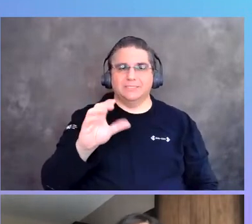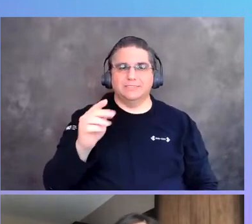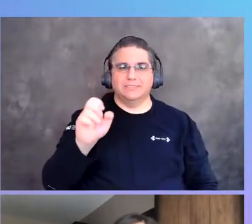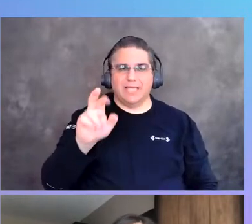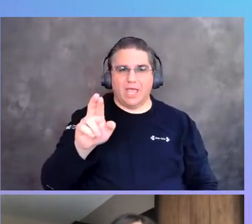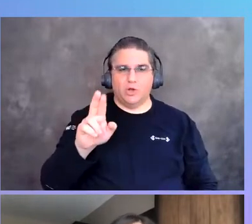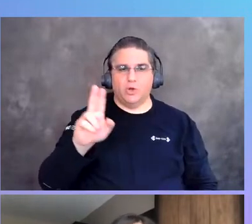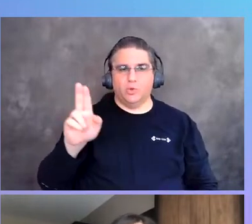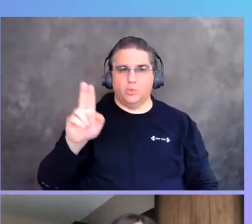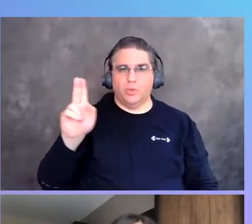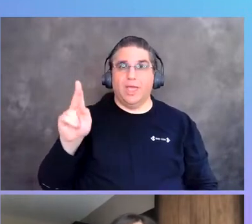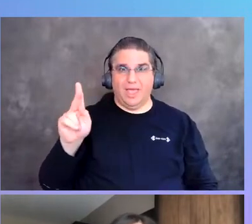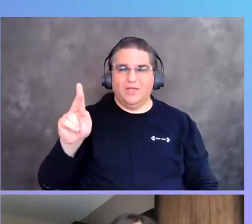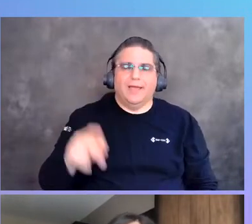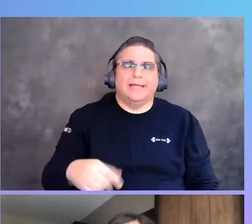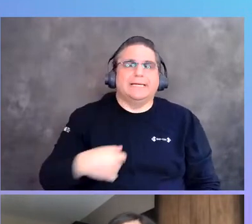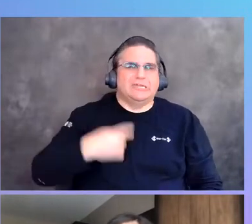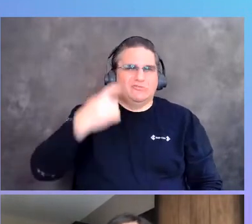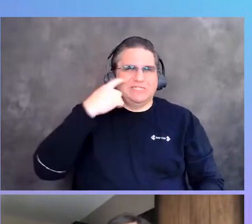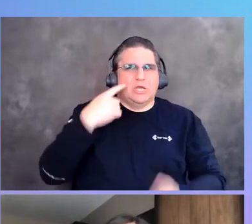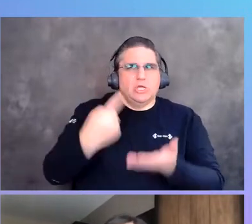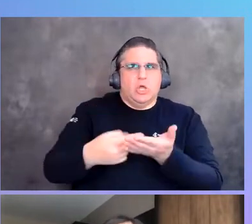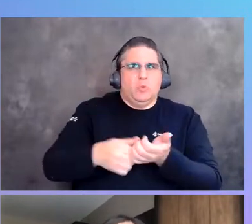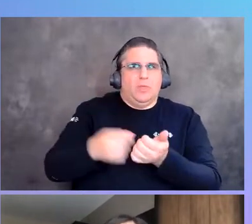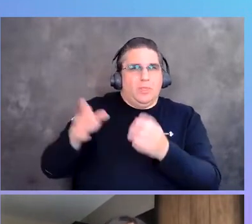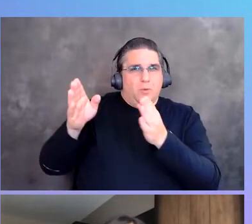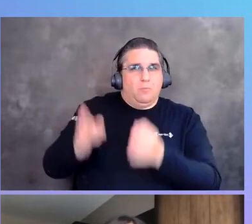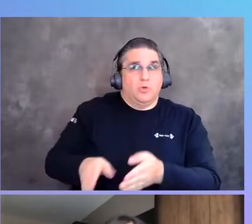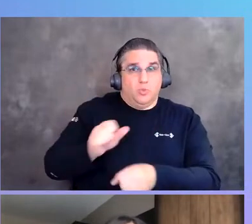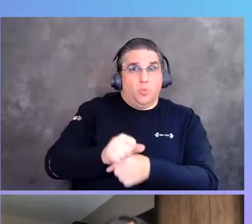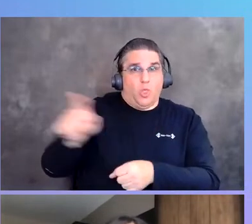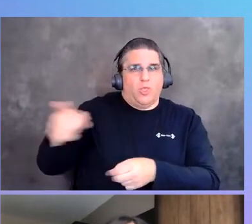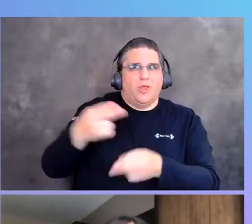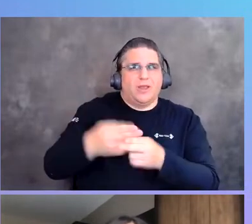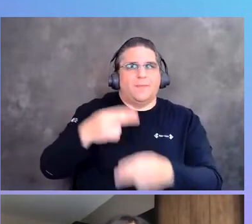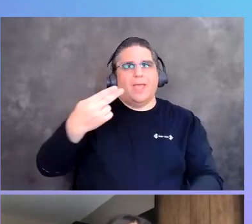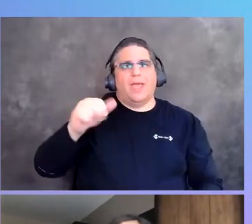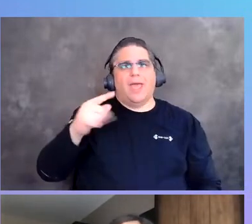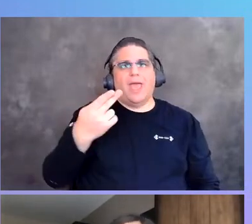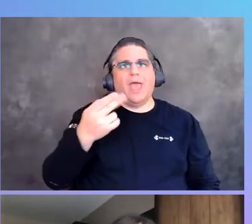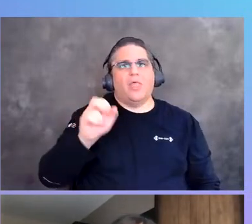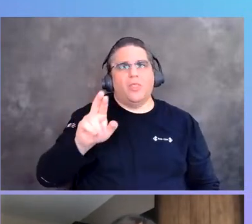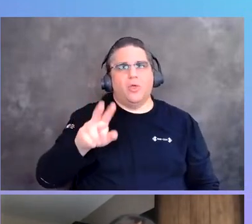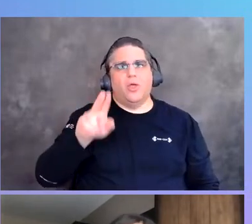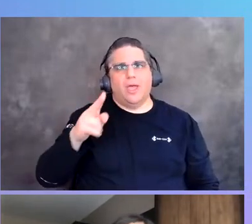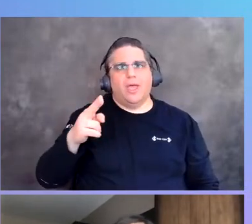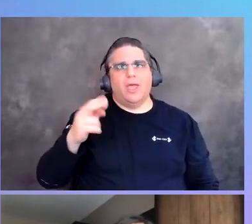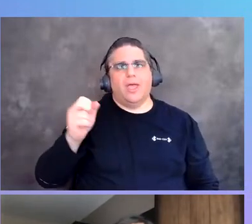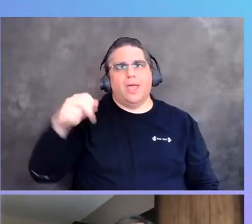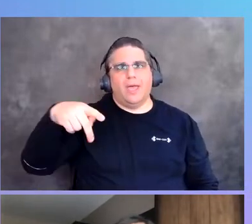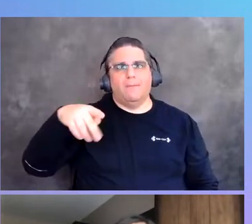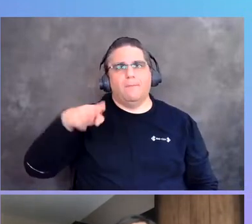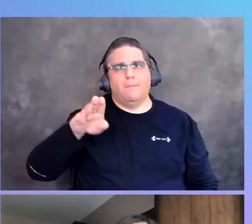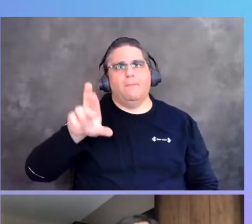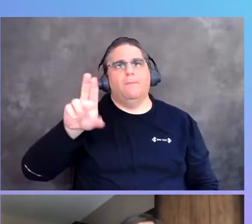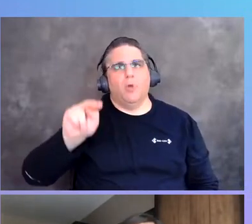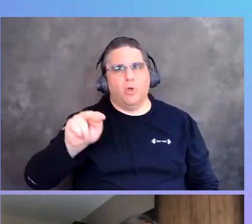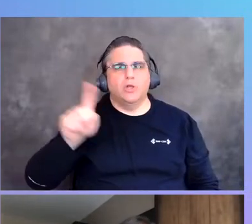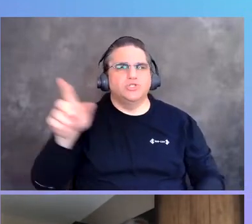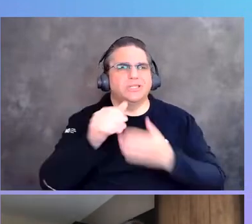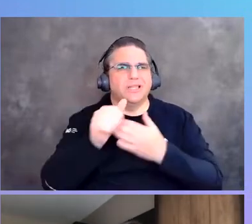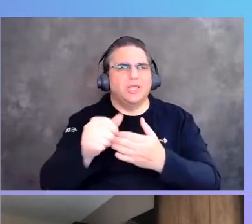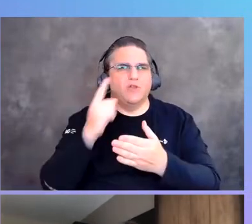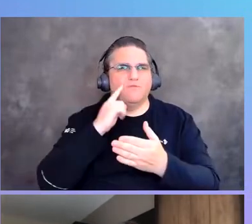with someone over there, Heather Hepburn, who leads digital accessibility over there. So